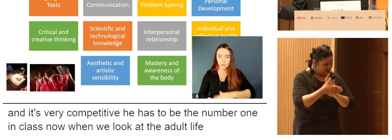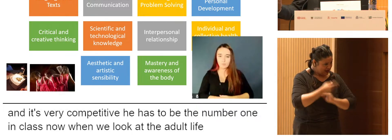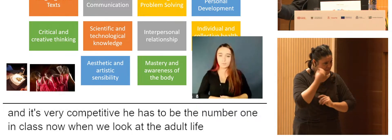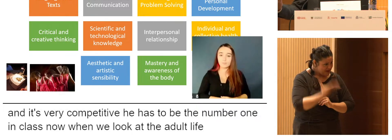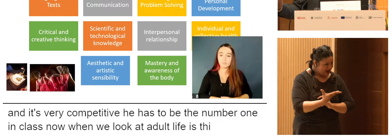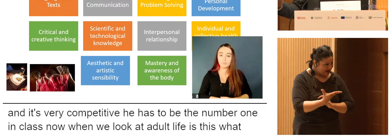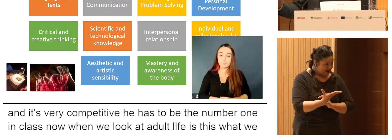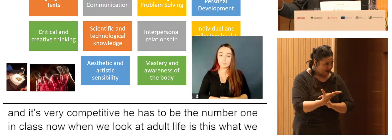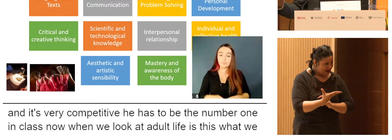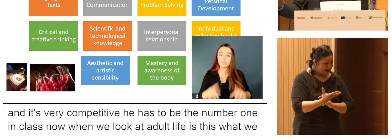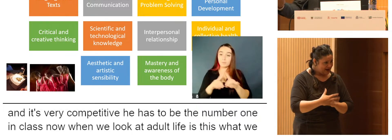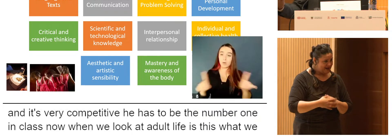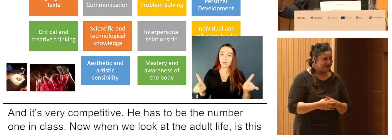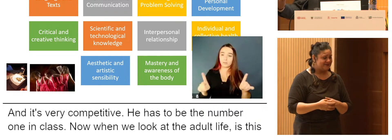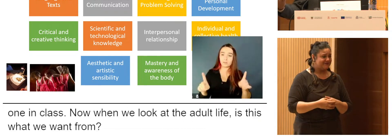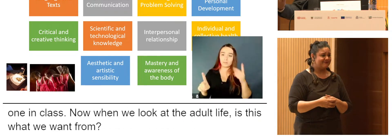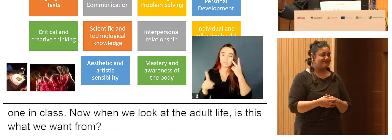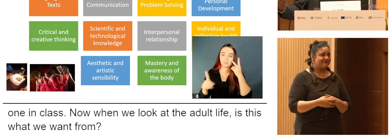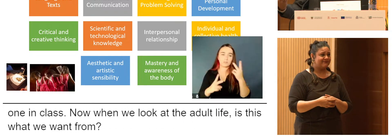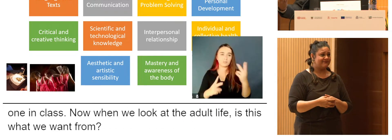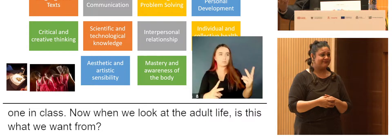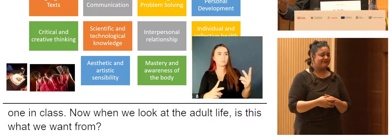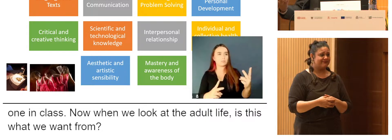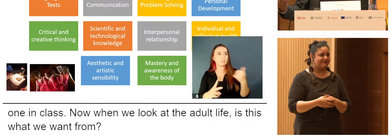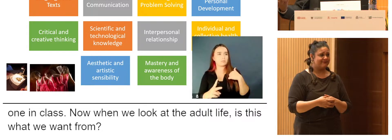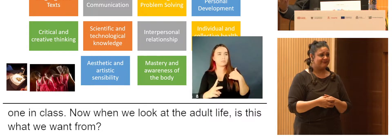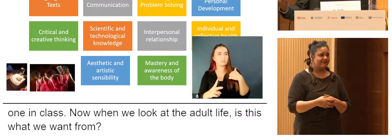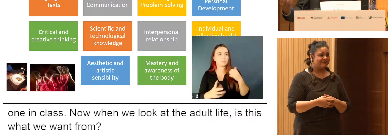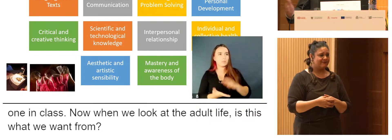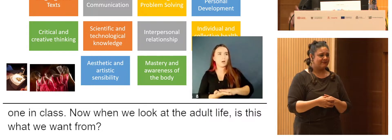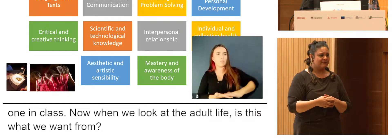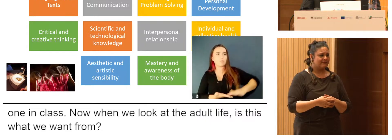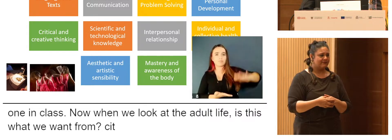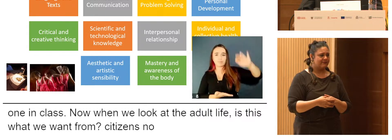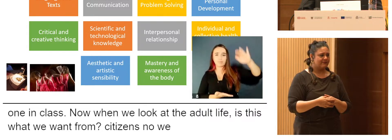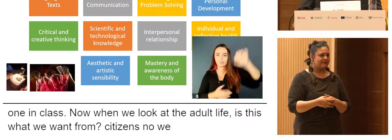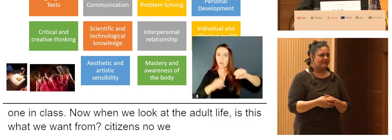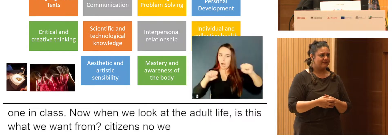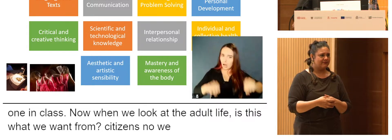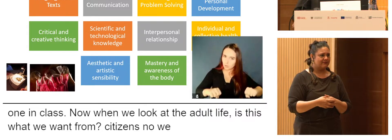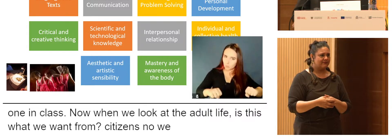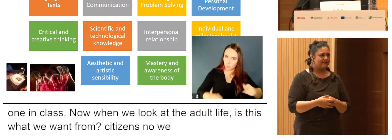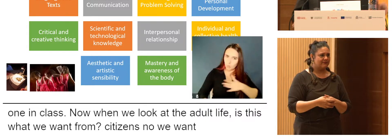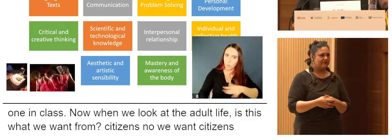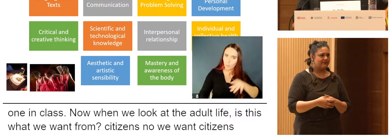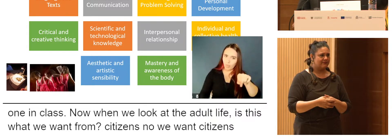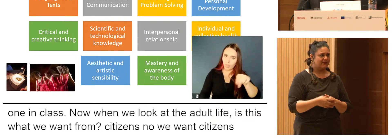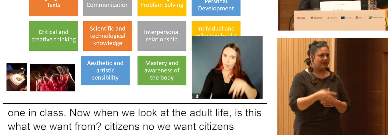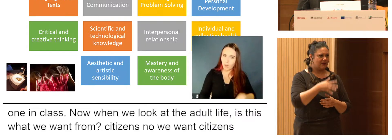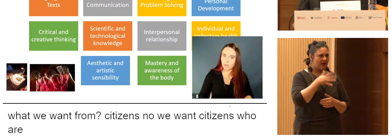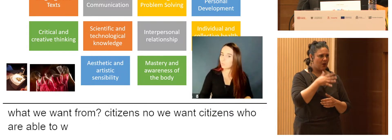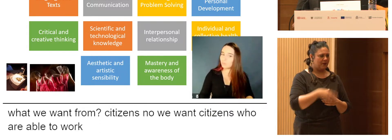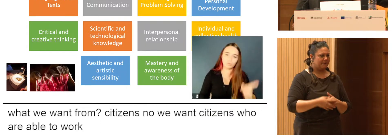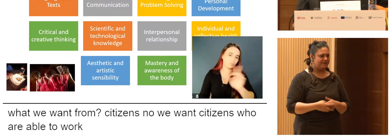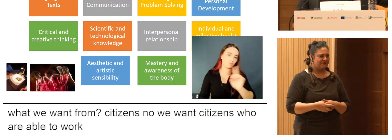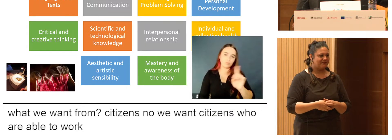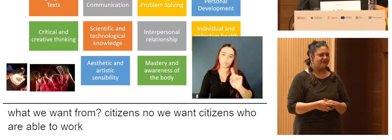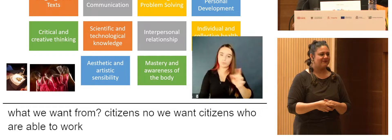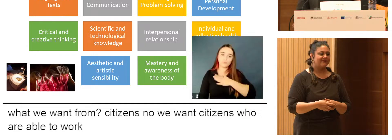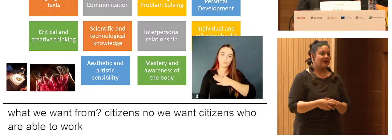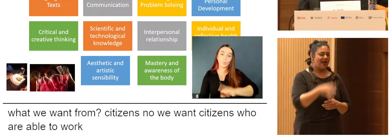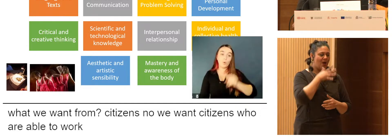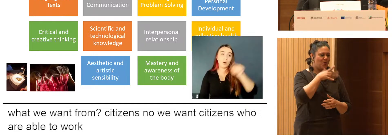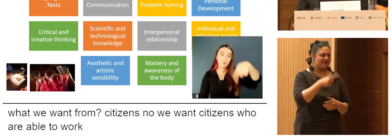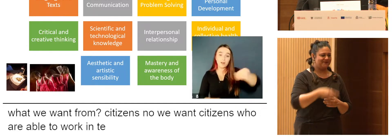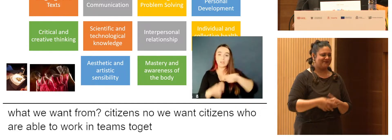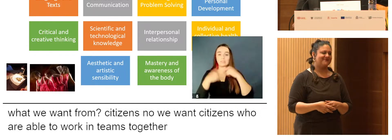we want from citizens? No. We want citizens who are able to work in teams